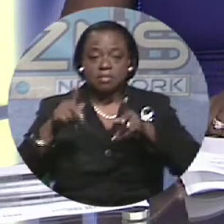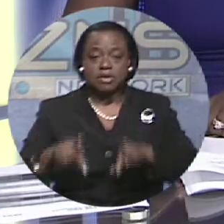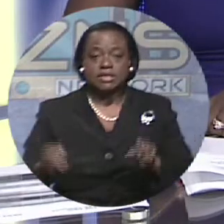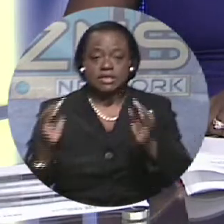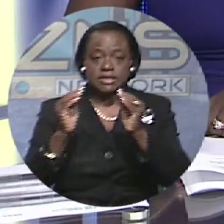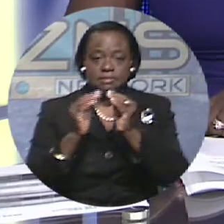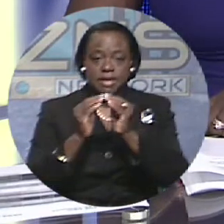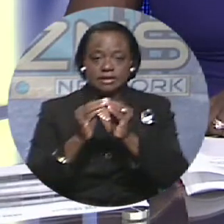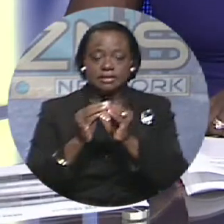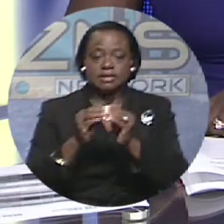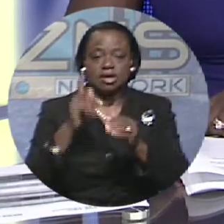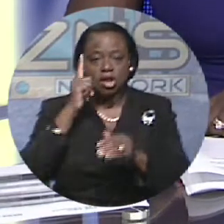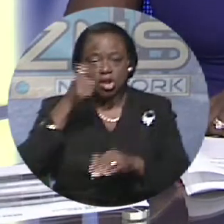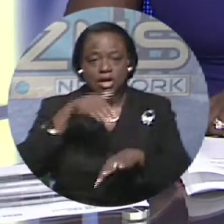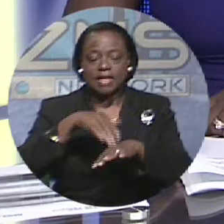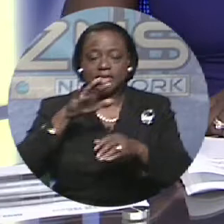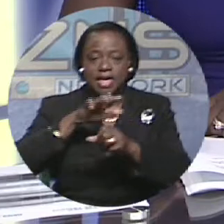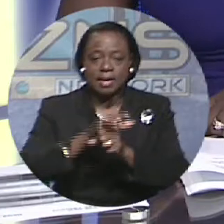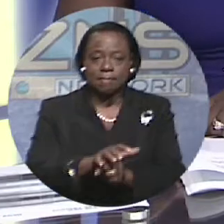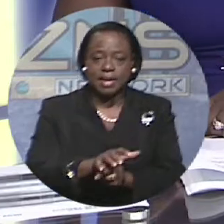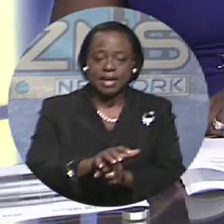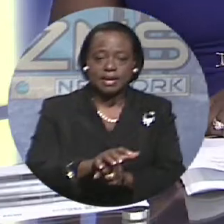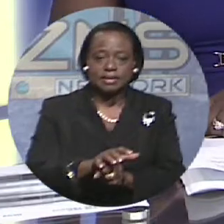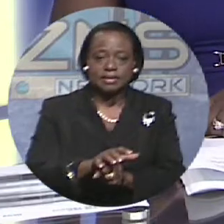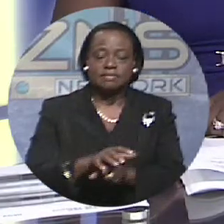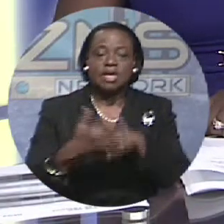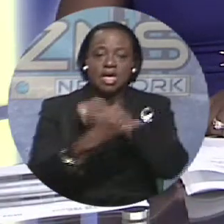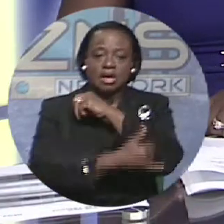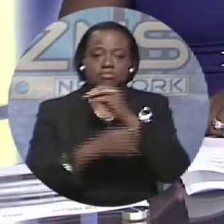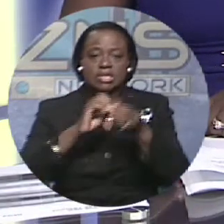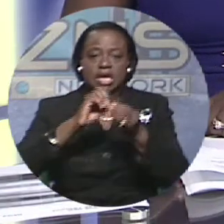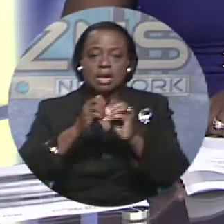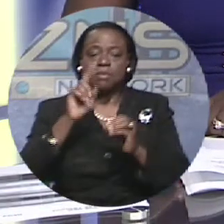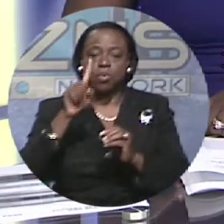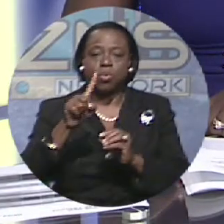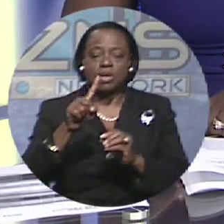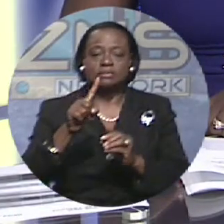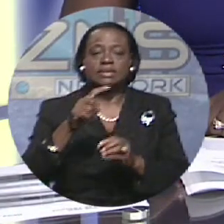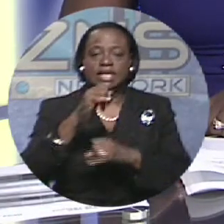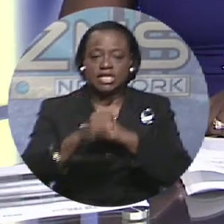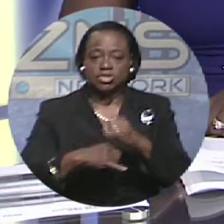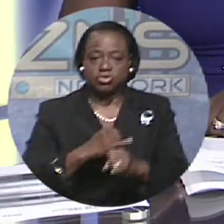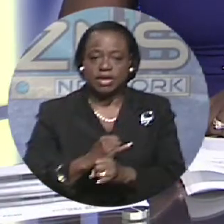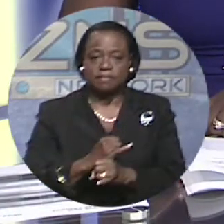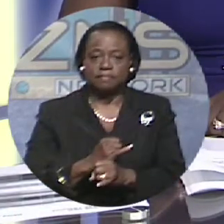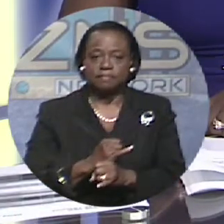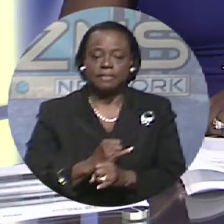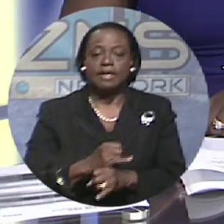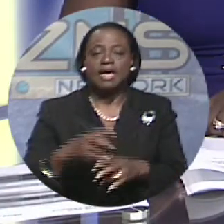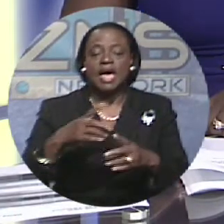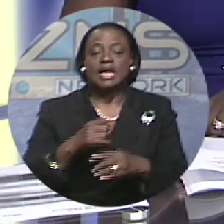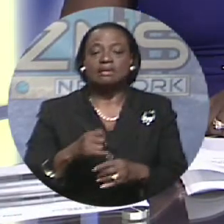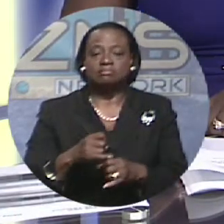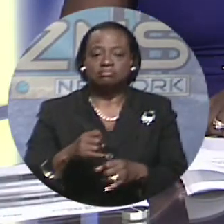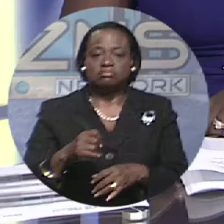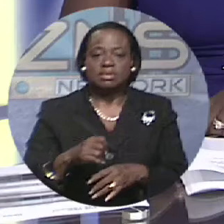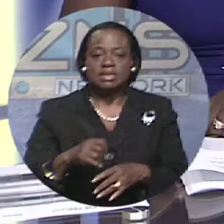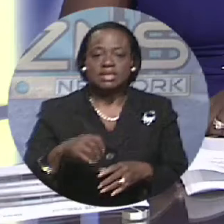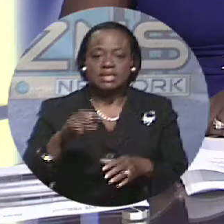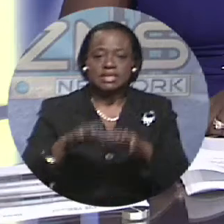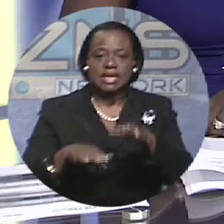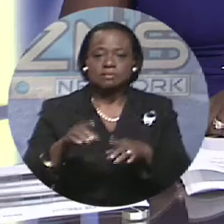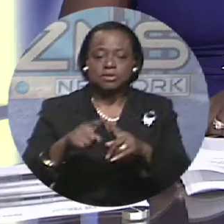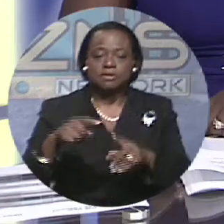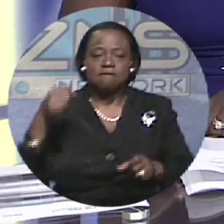Zika's impact on the country's number one industry. The group participated in an informative session to ensure that all steps are taken to fight